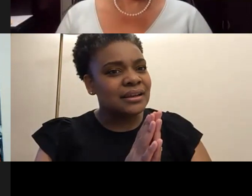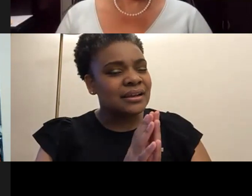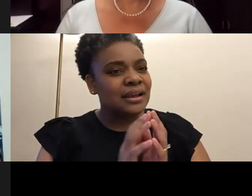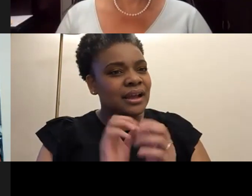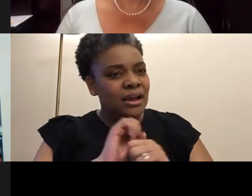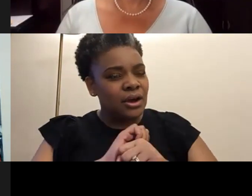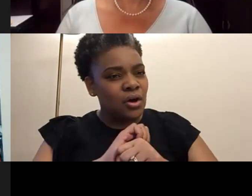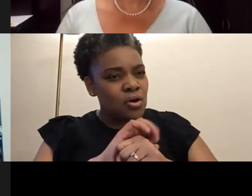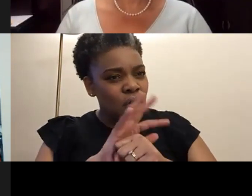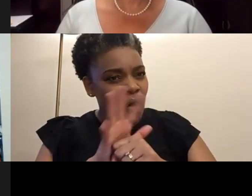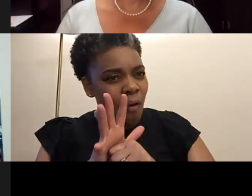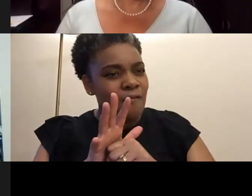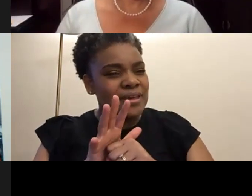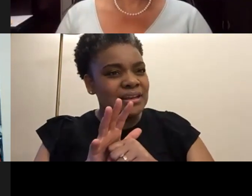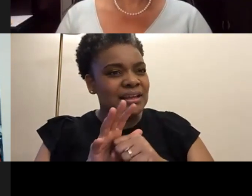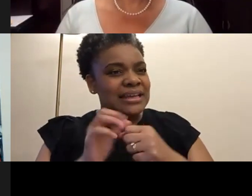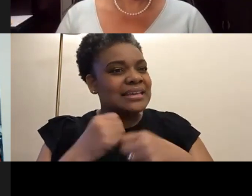issues.